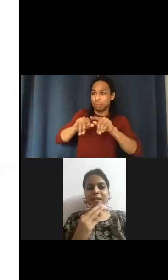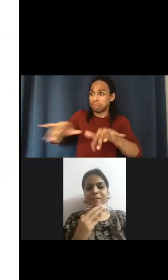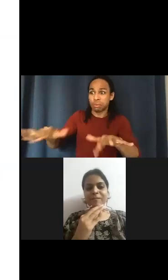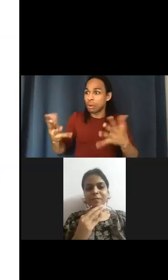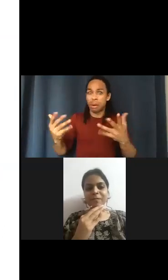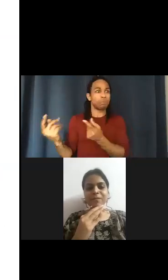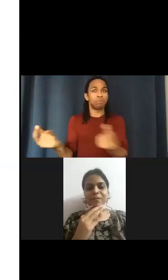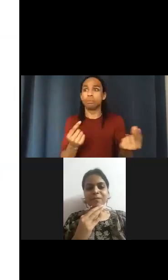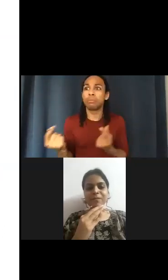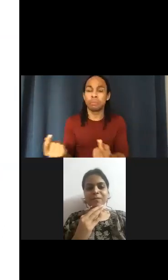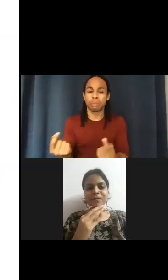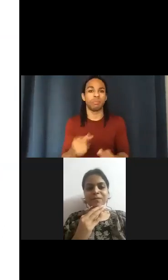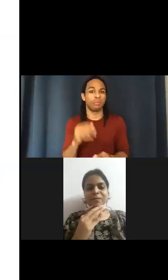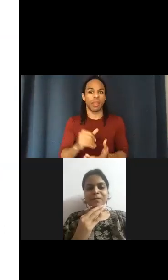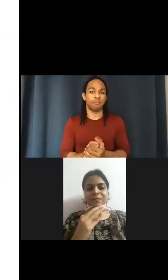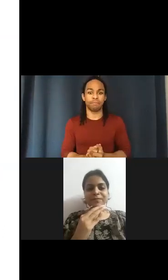please.